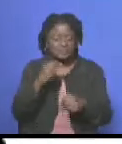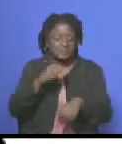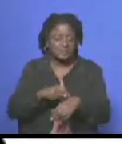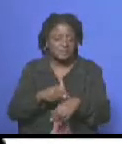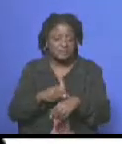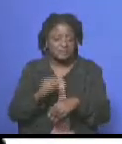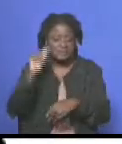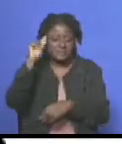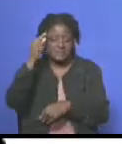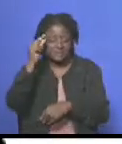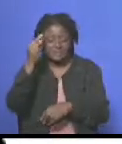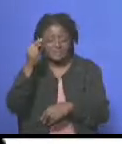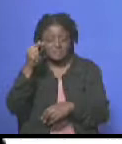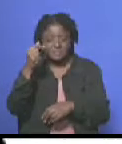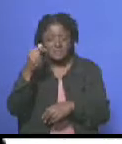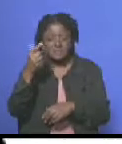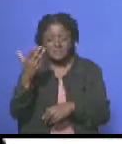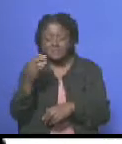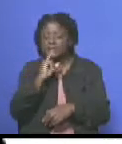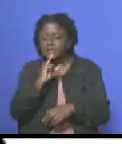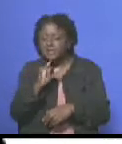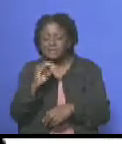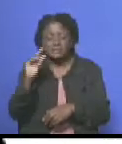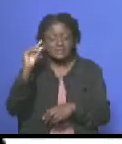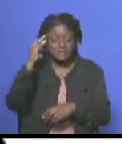the Bahamas which has